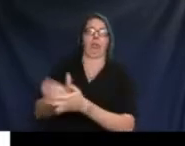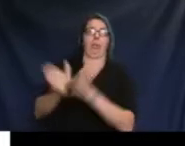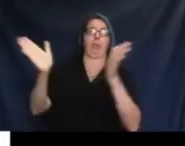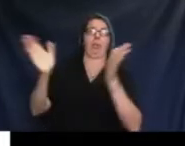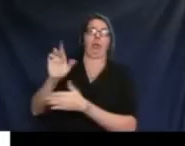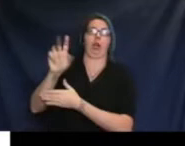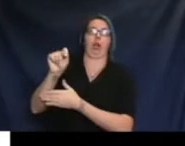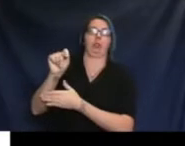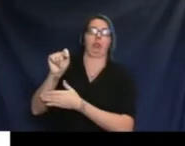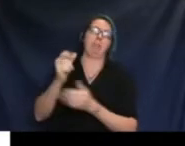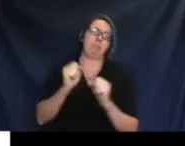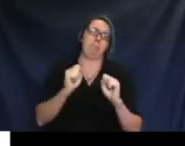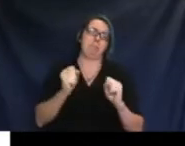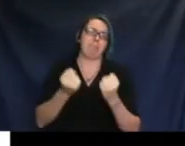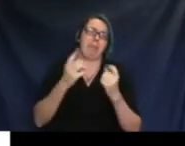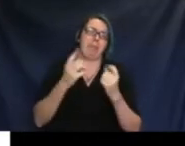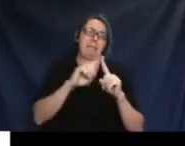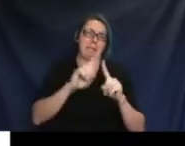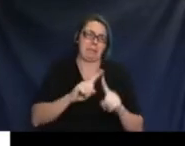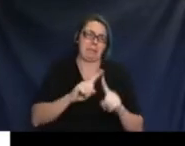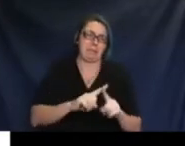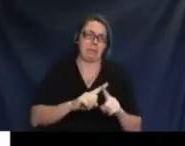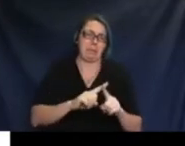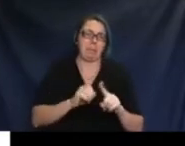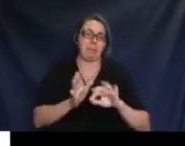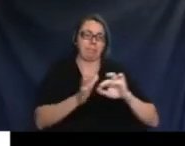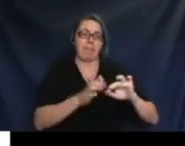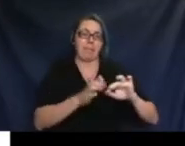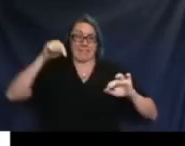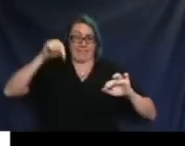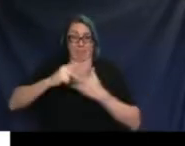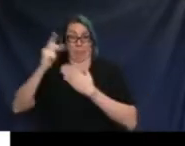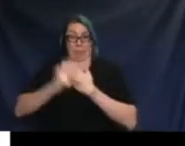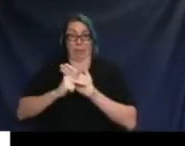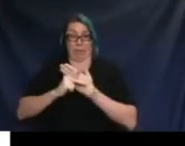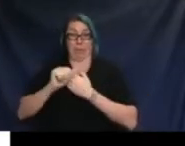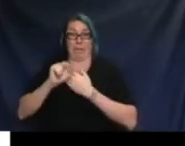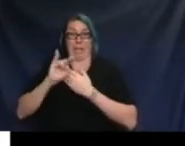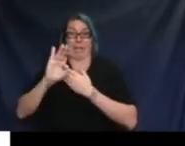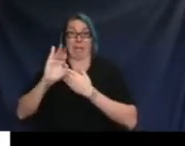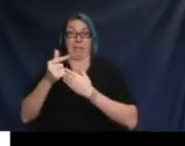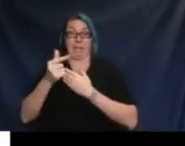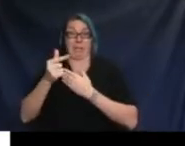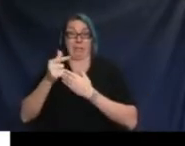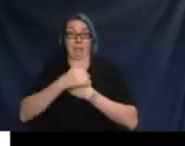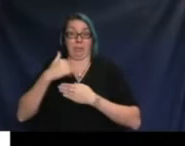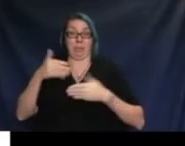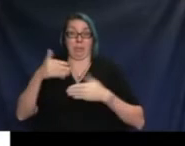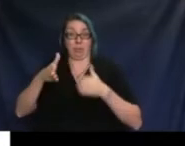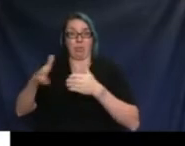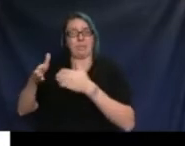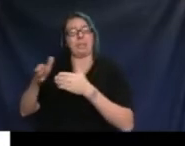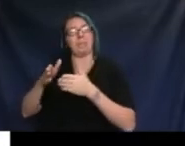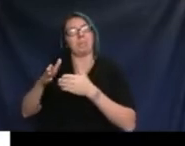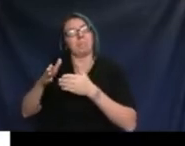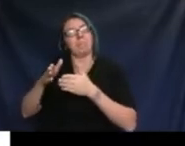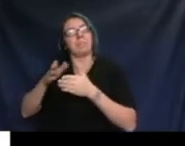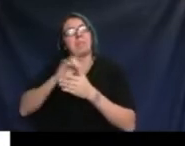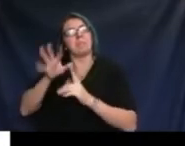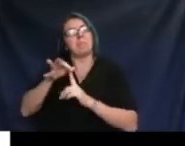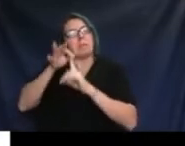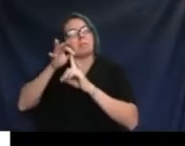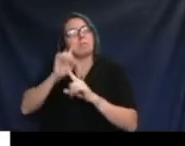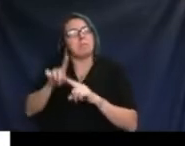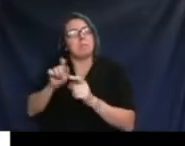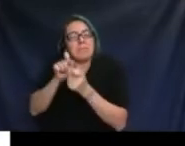some very specific requirements attached to it, which may work very well for some artists and maybe not so well for others. So